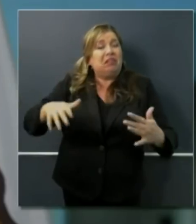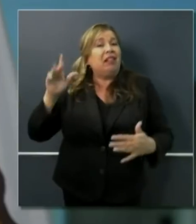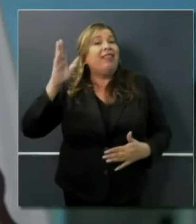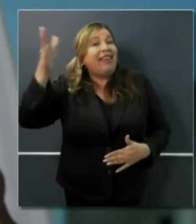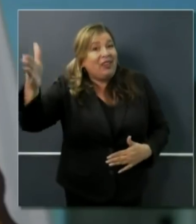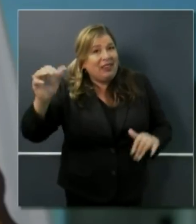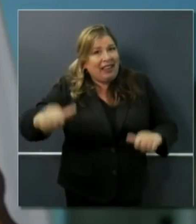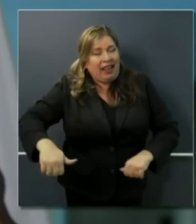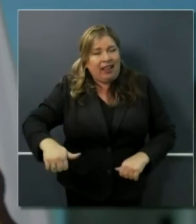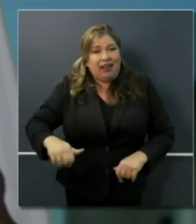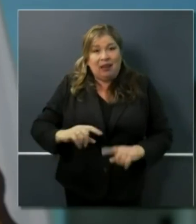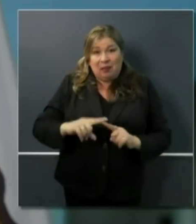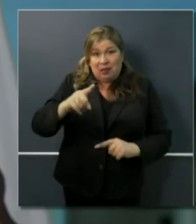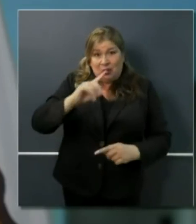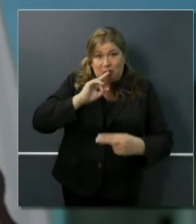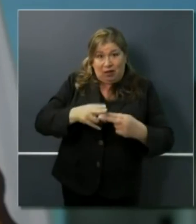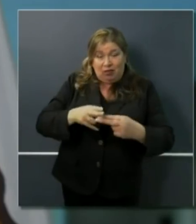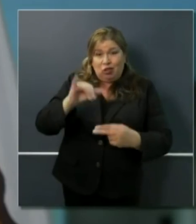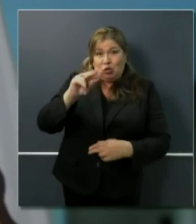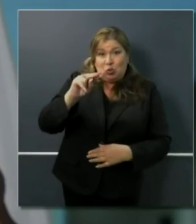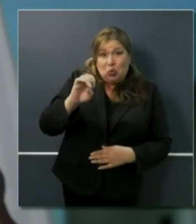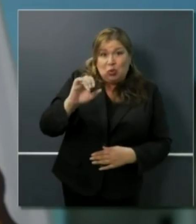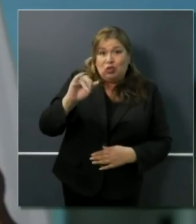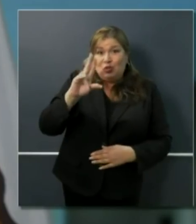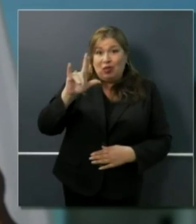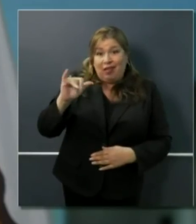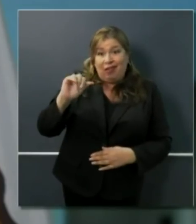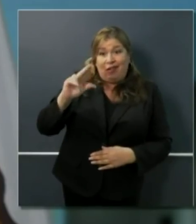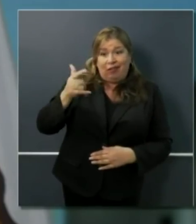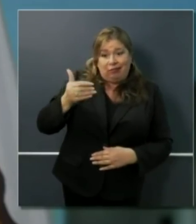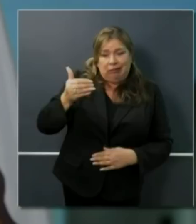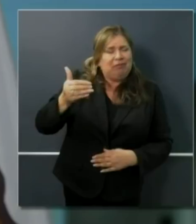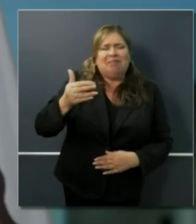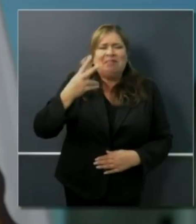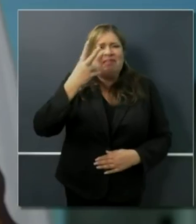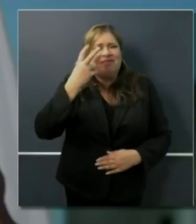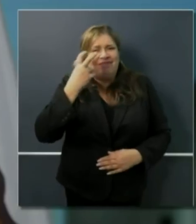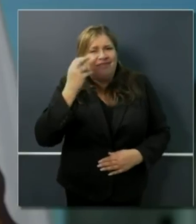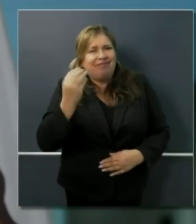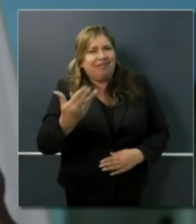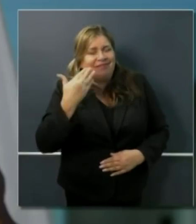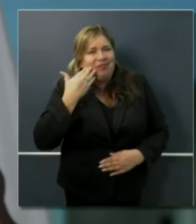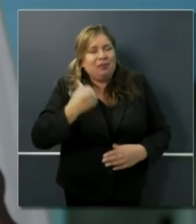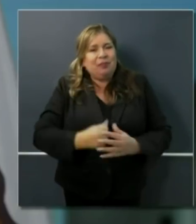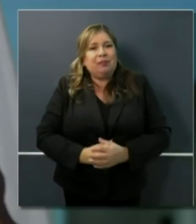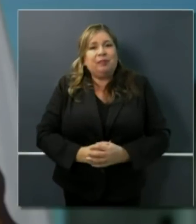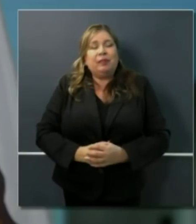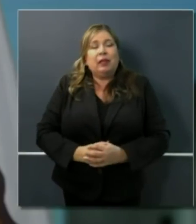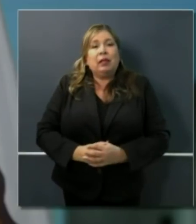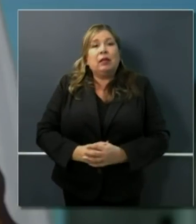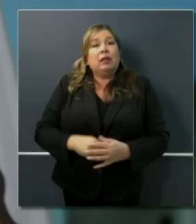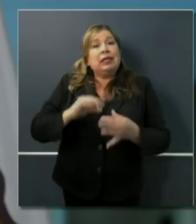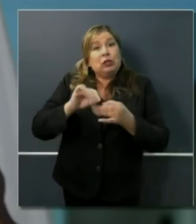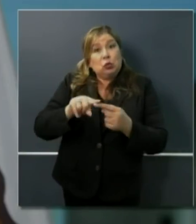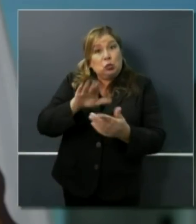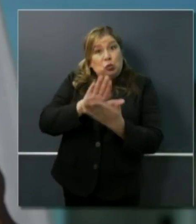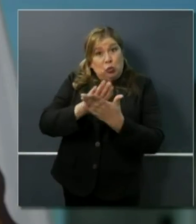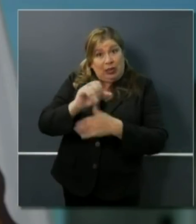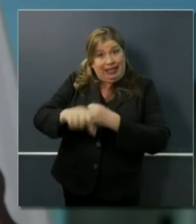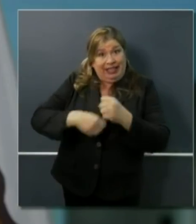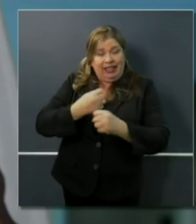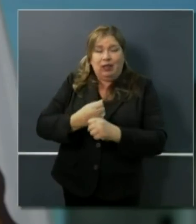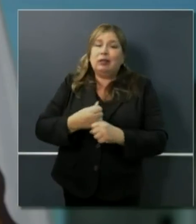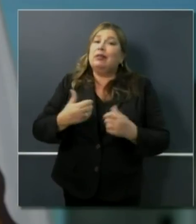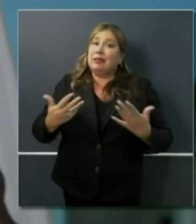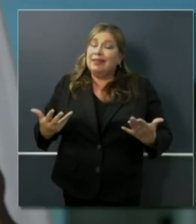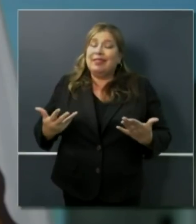when you suggest June, July, August, it is unlikely. That said, as it relates to the school year, we need to get our kids